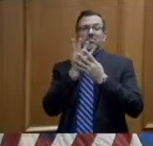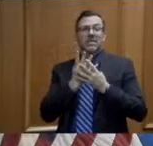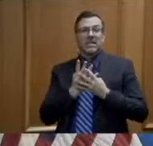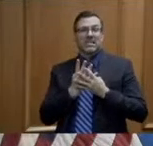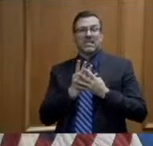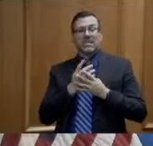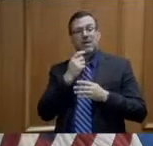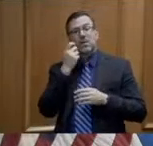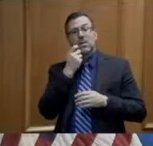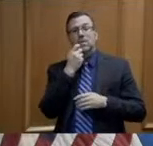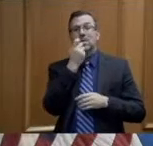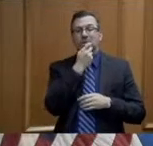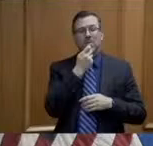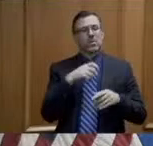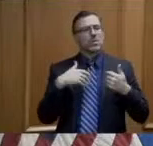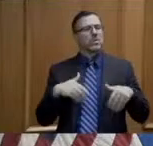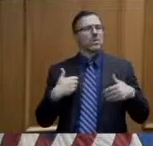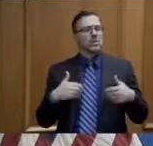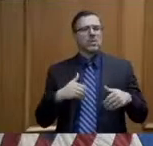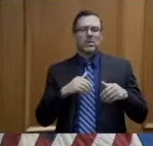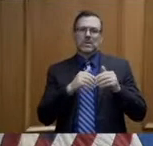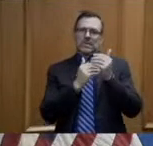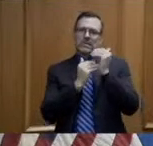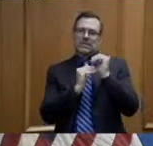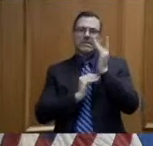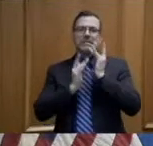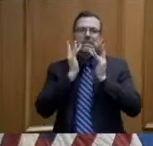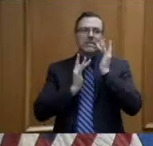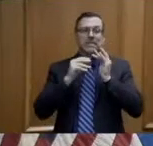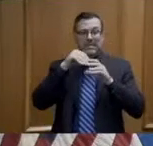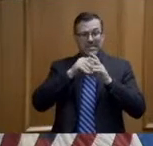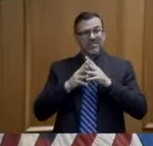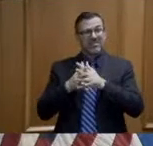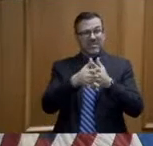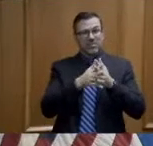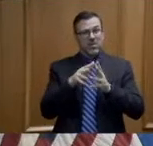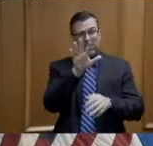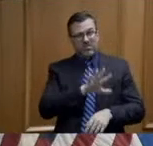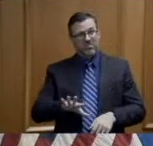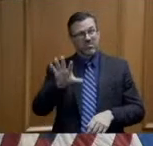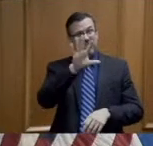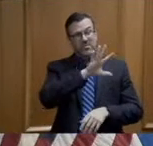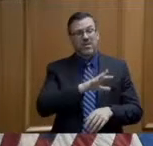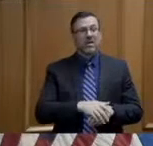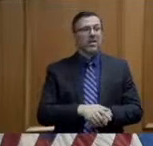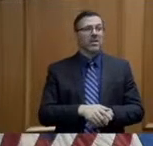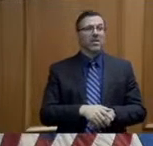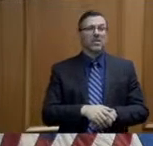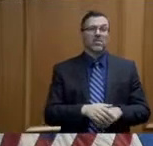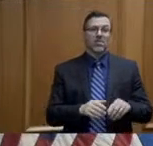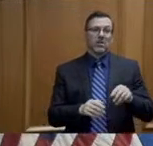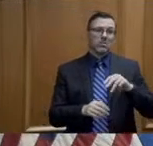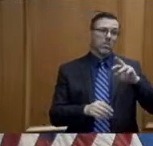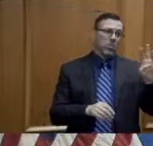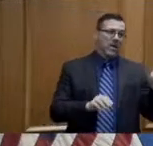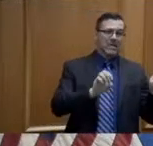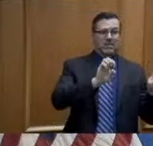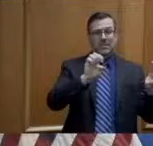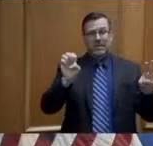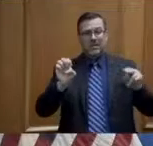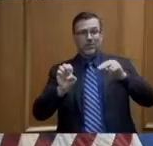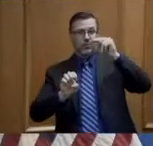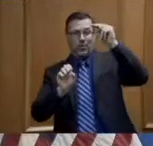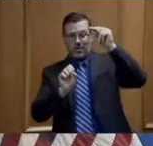country. The resources available to states from one end of the country to the other have been very